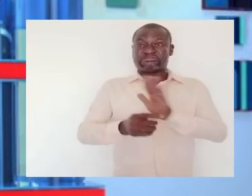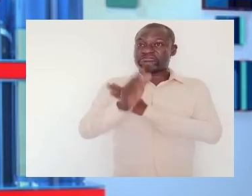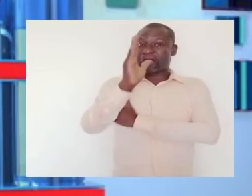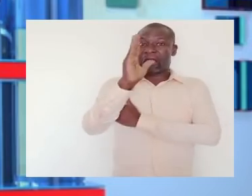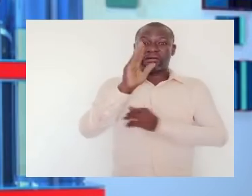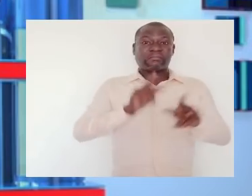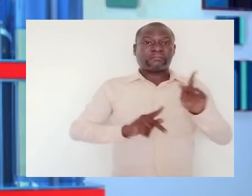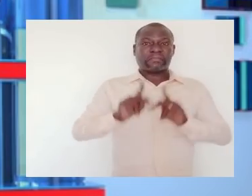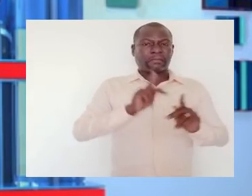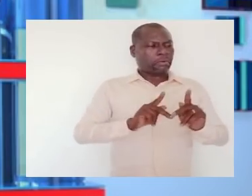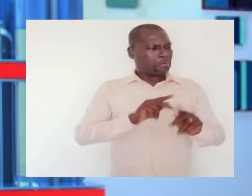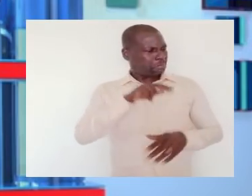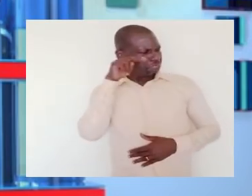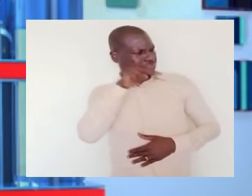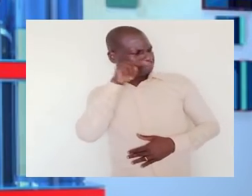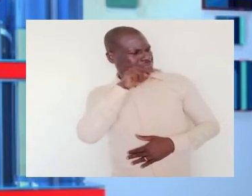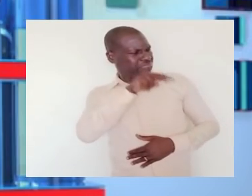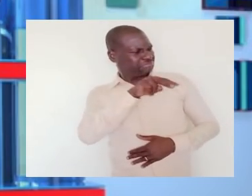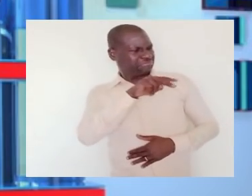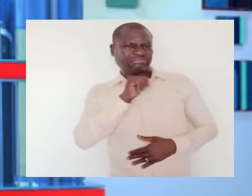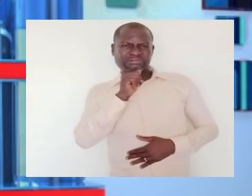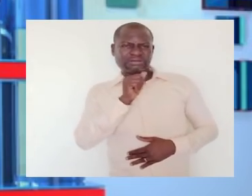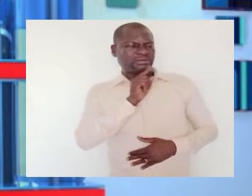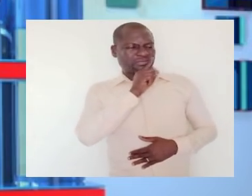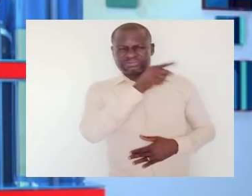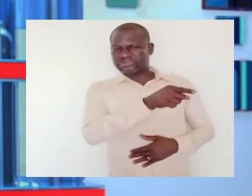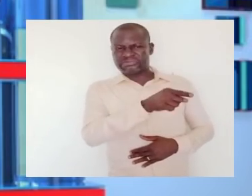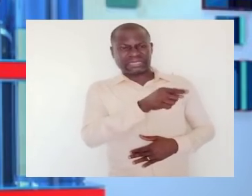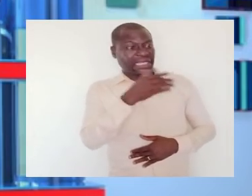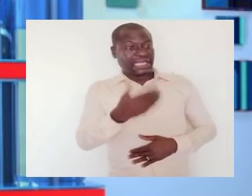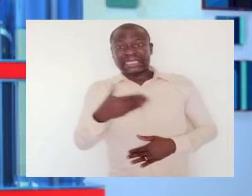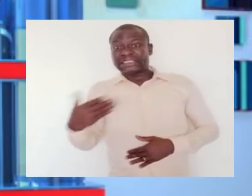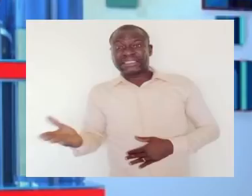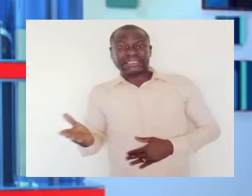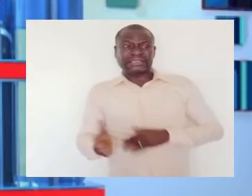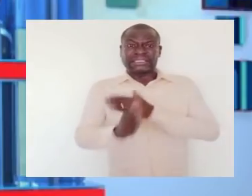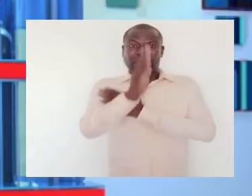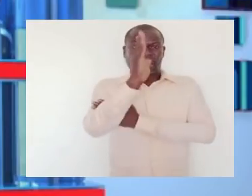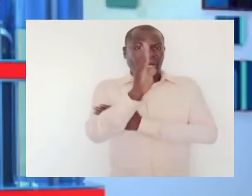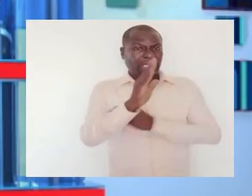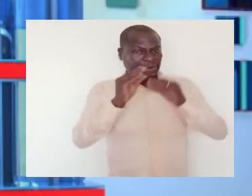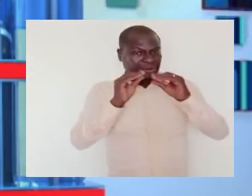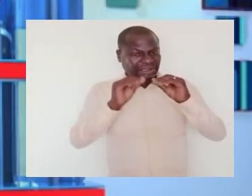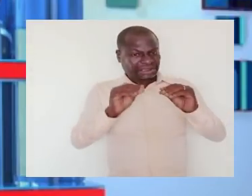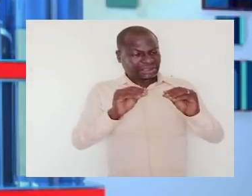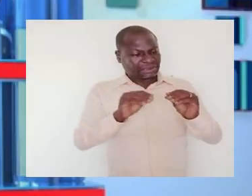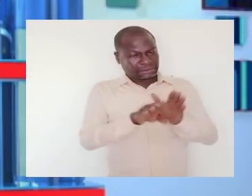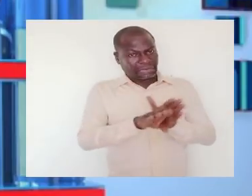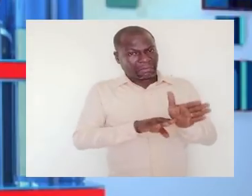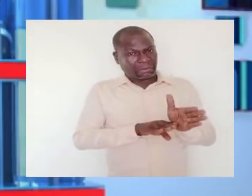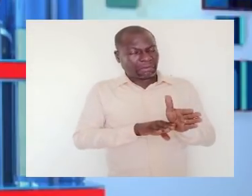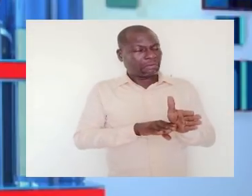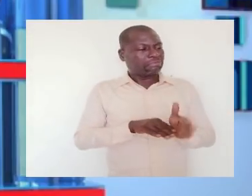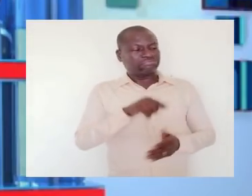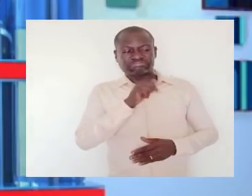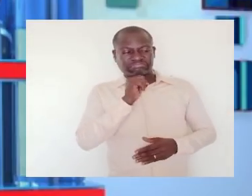crofwa. Ase ushem ankasa ankasa nswa. Adie biara e ye nyankupon en chile chile papa. Aye betu miduo nipako en